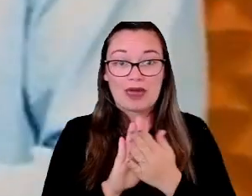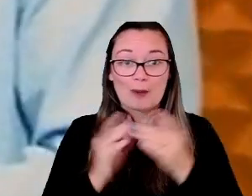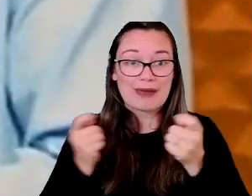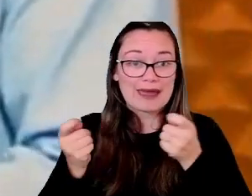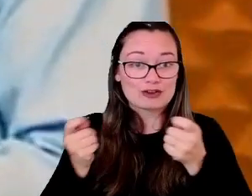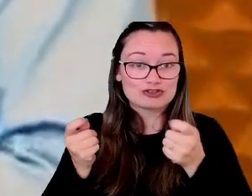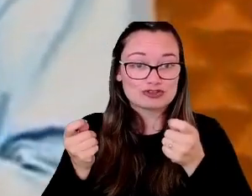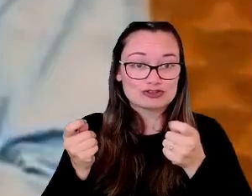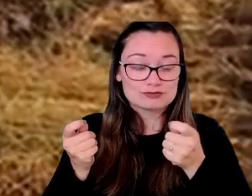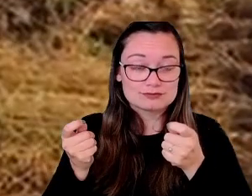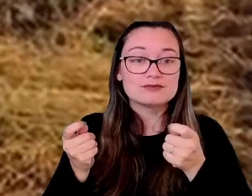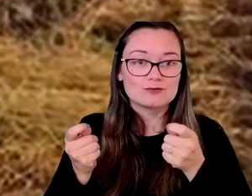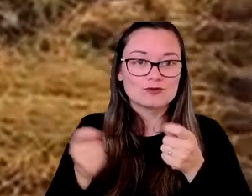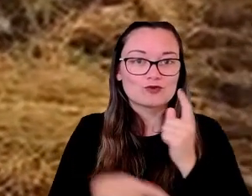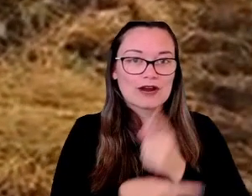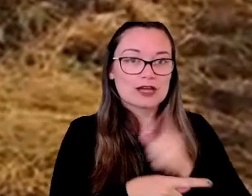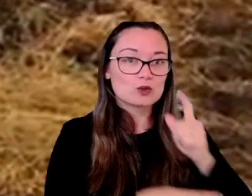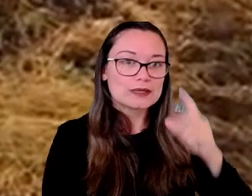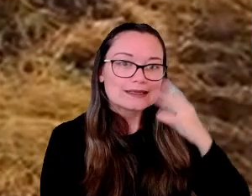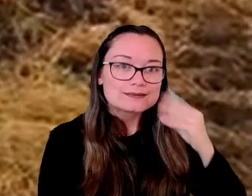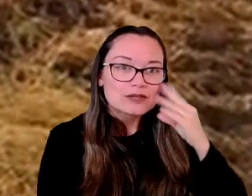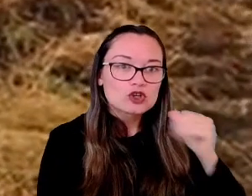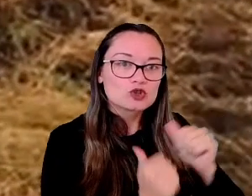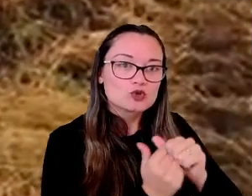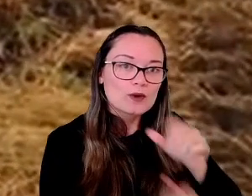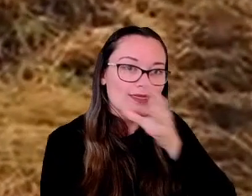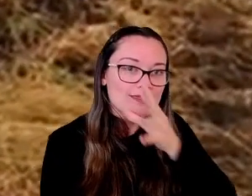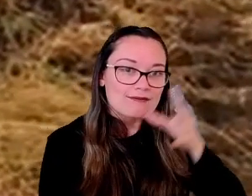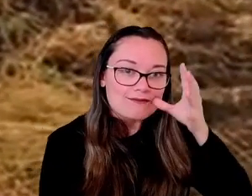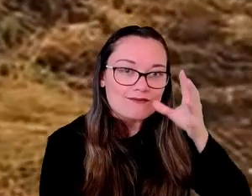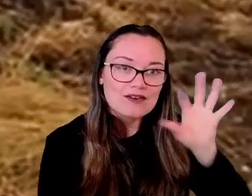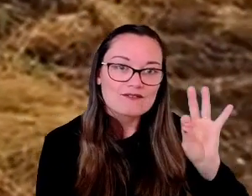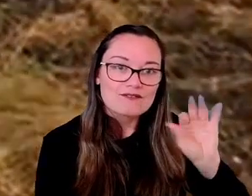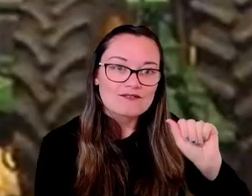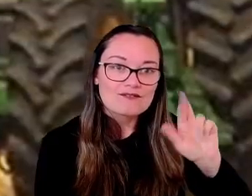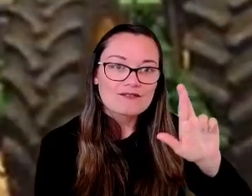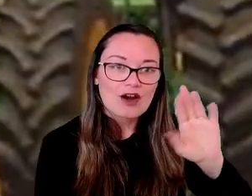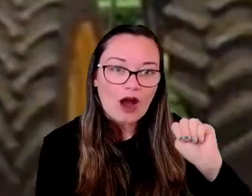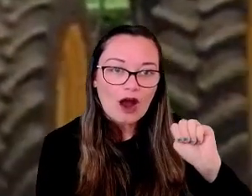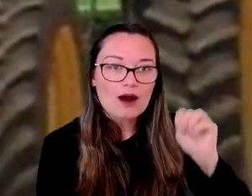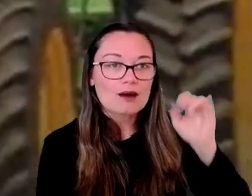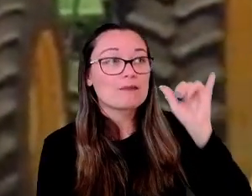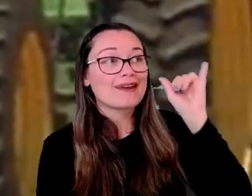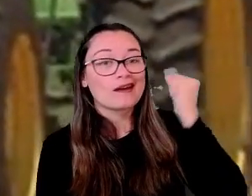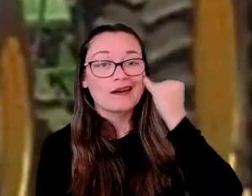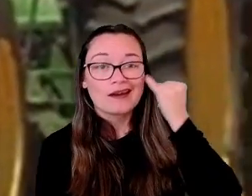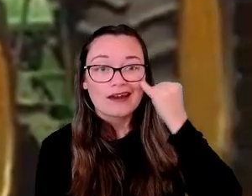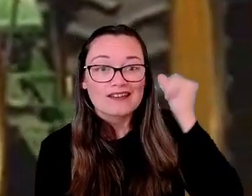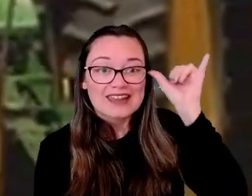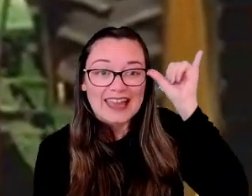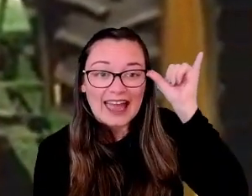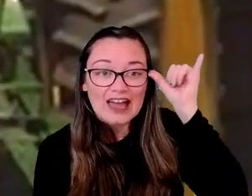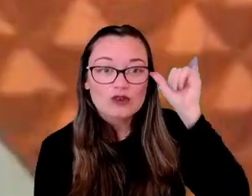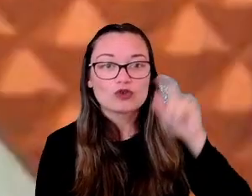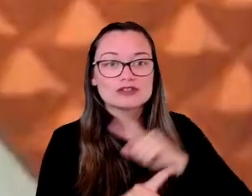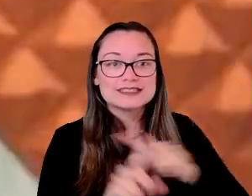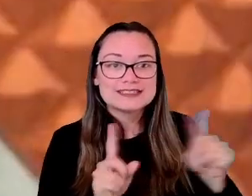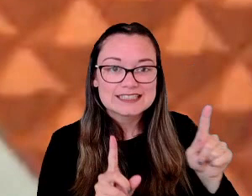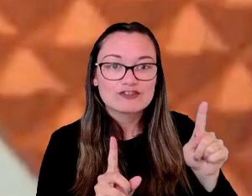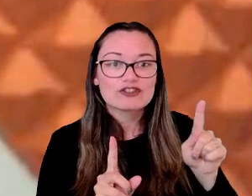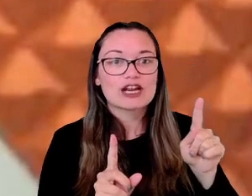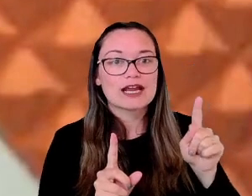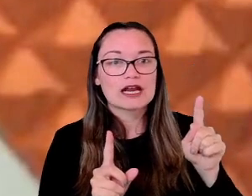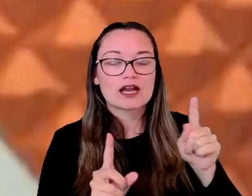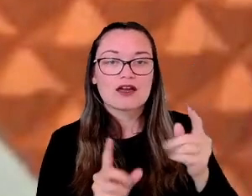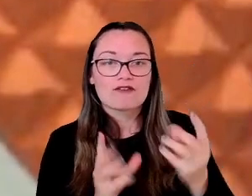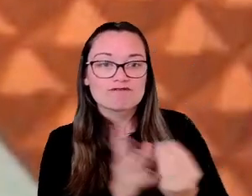going to have to have experience on a farm, on working with, if it's cattle or different crops, and have that experience. So you